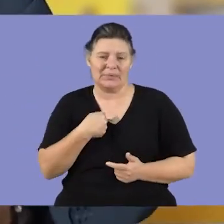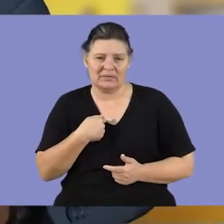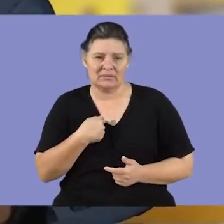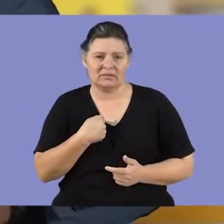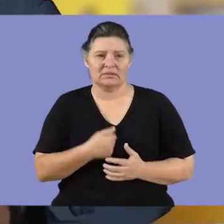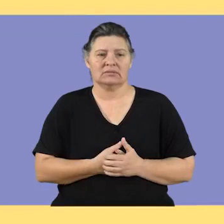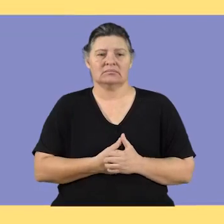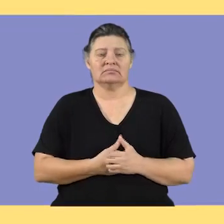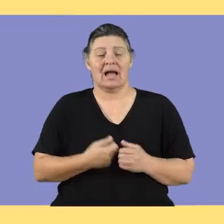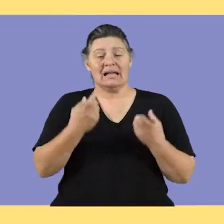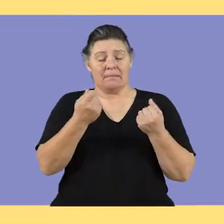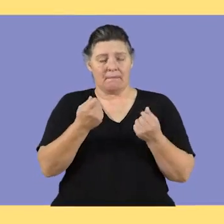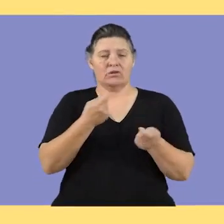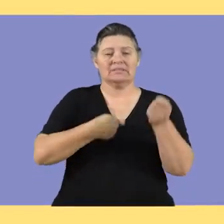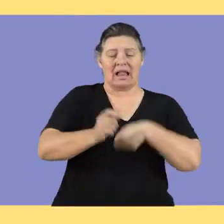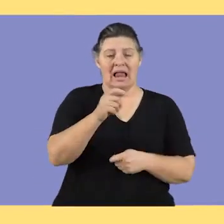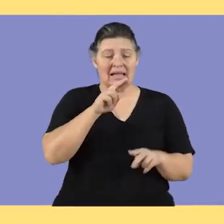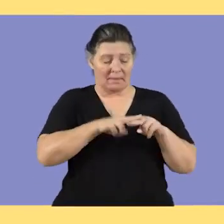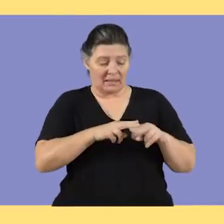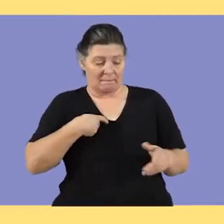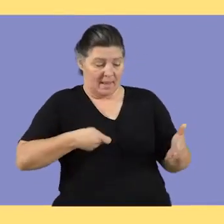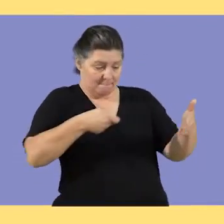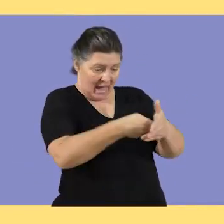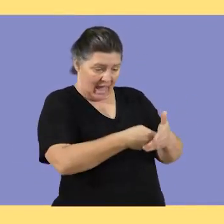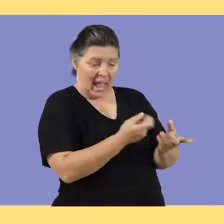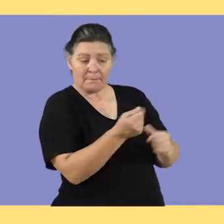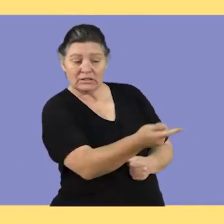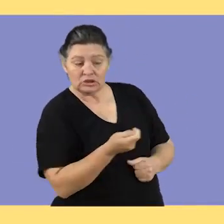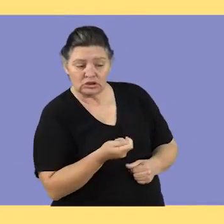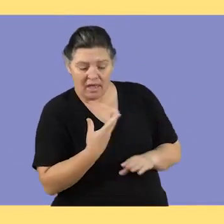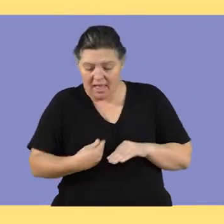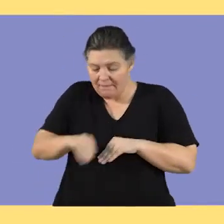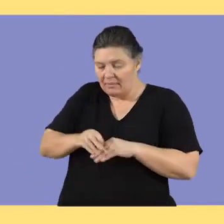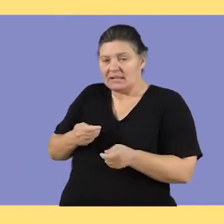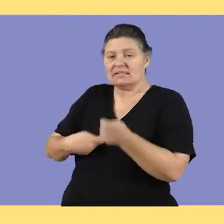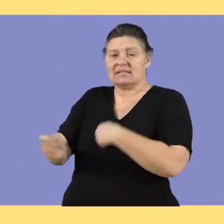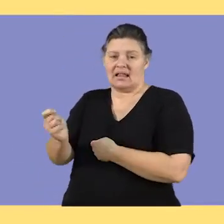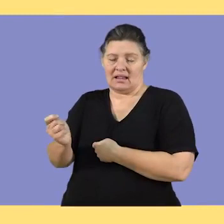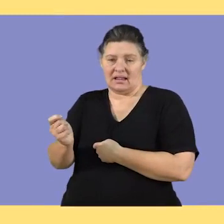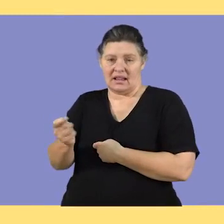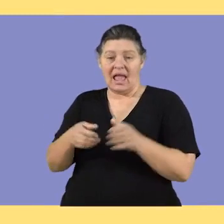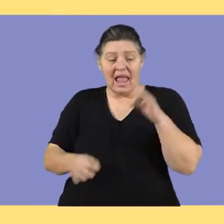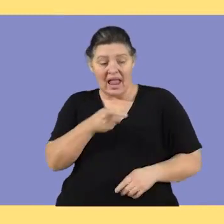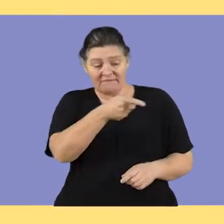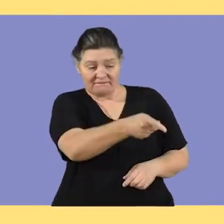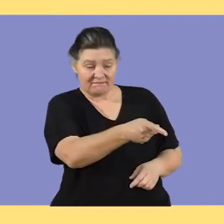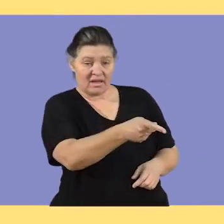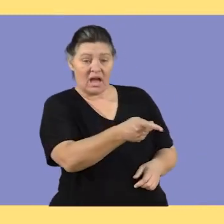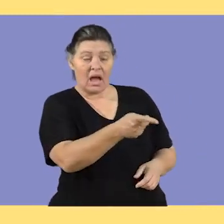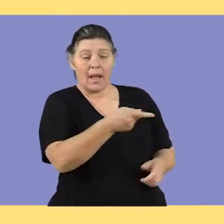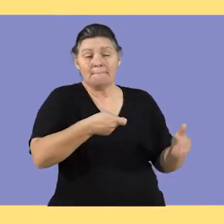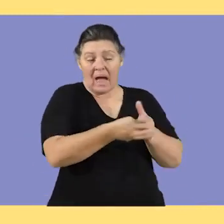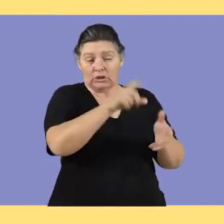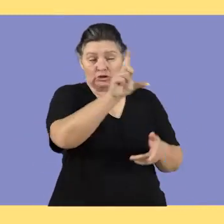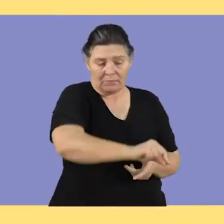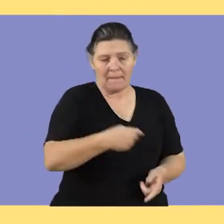price can change often because it depends on the purchase price of the goods and the owner's decision. If he buys the goods a bit cheaper, he can then drop